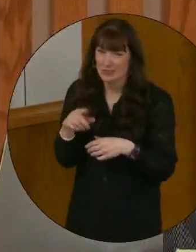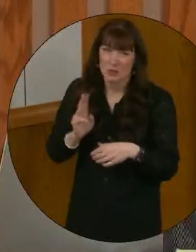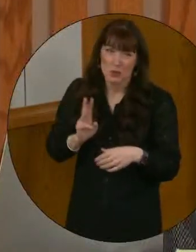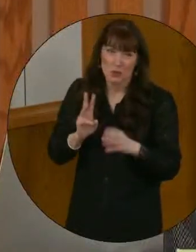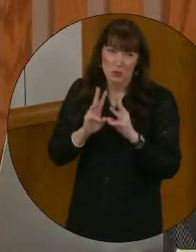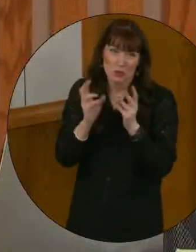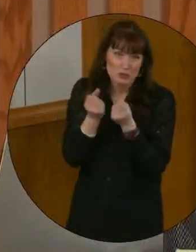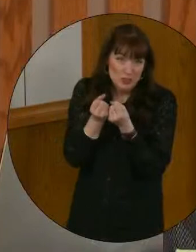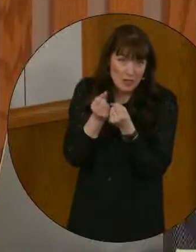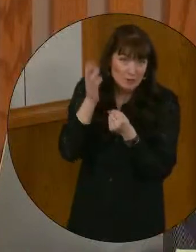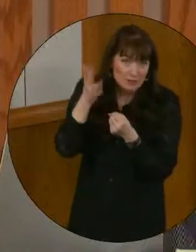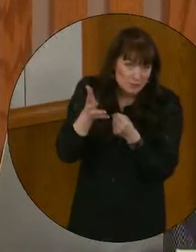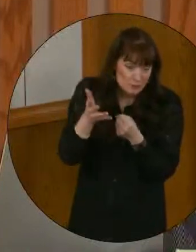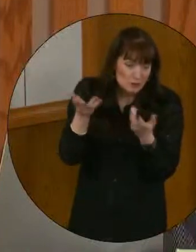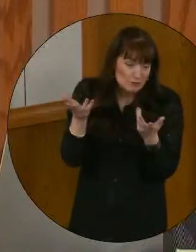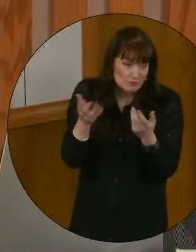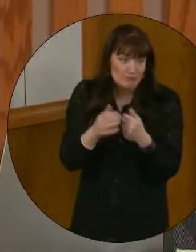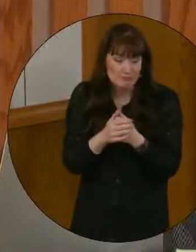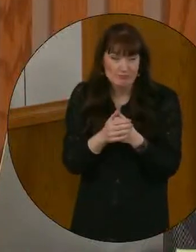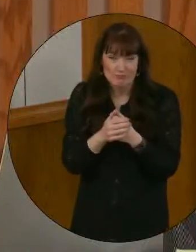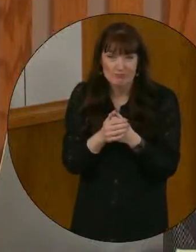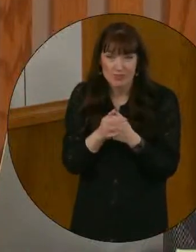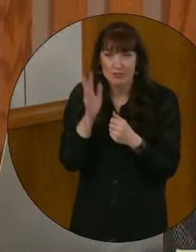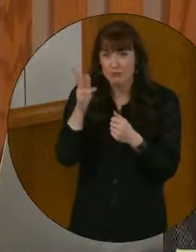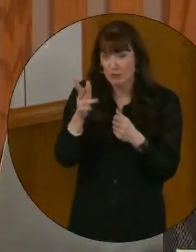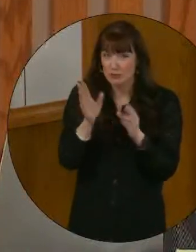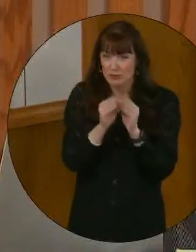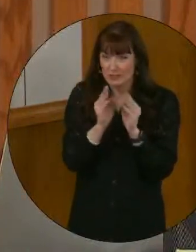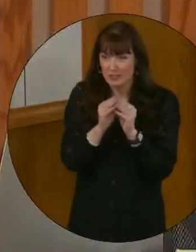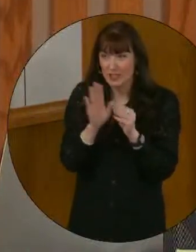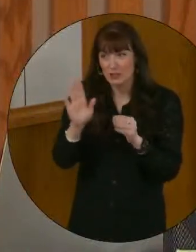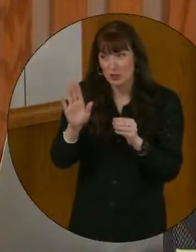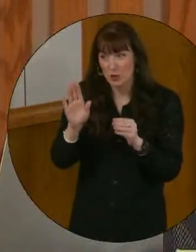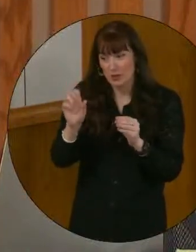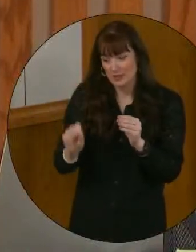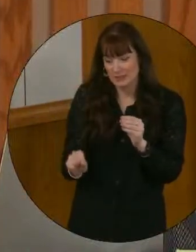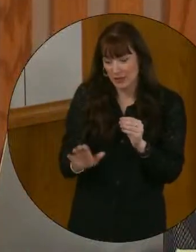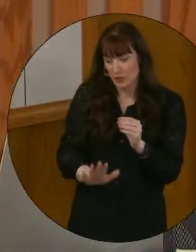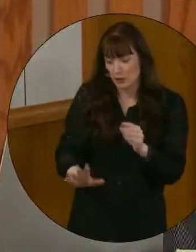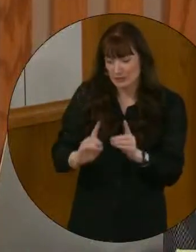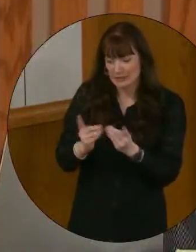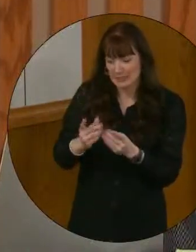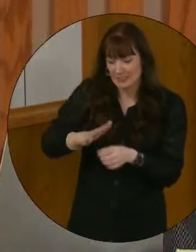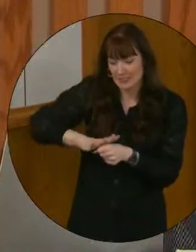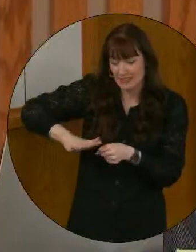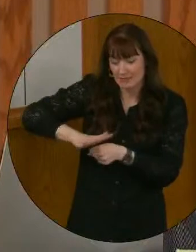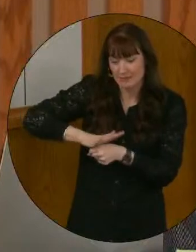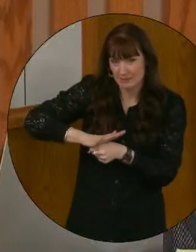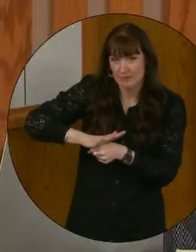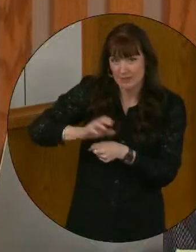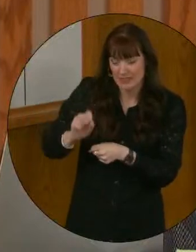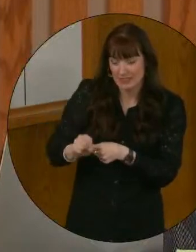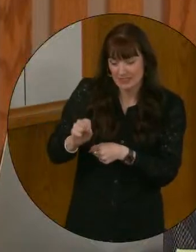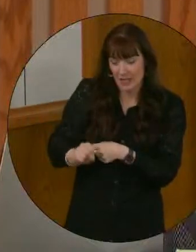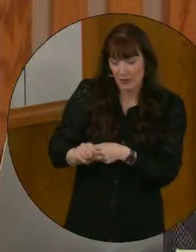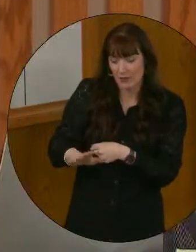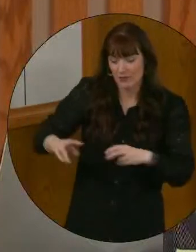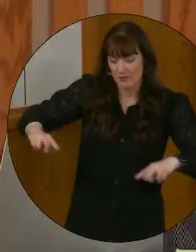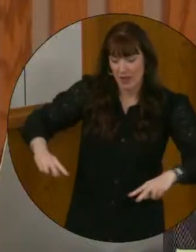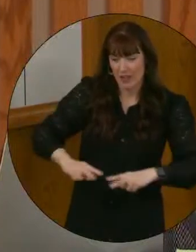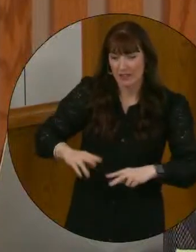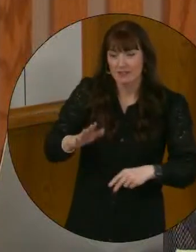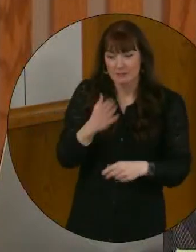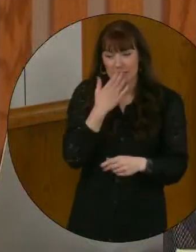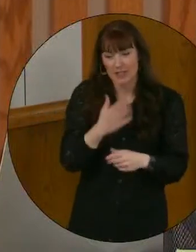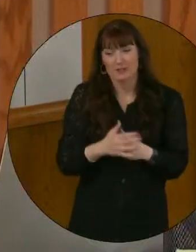workshop in the future, future sessions potentially being in your district or region or south are well taken. Thank you